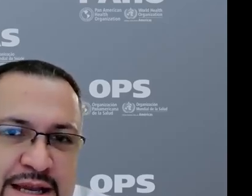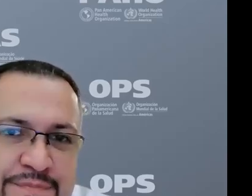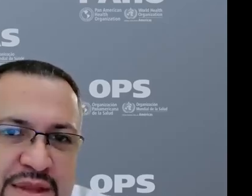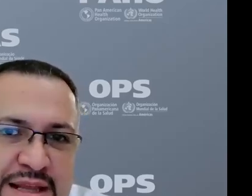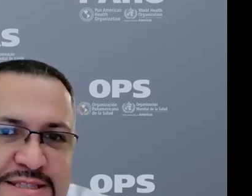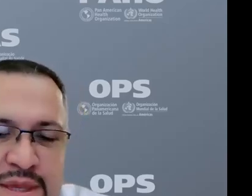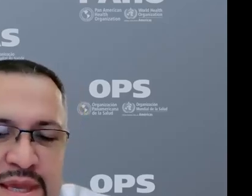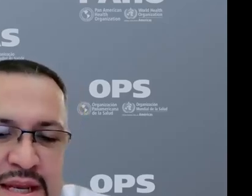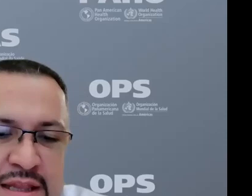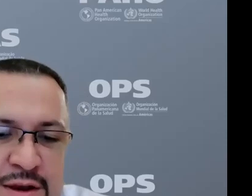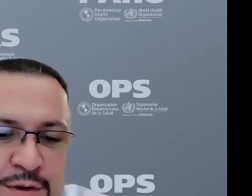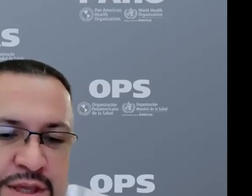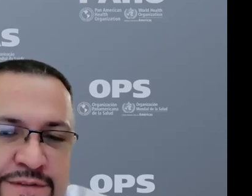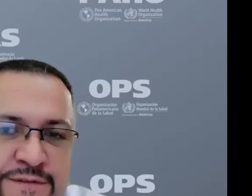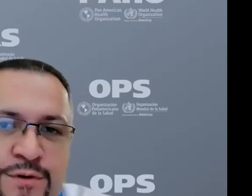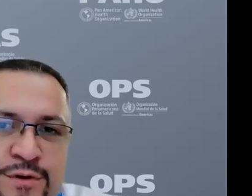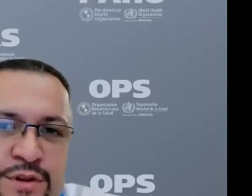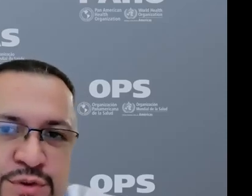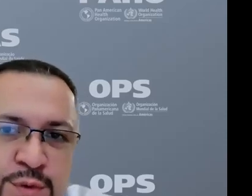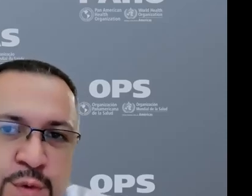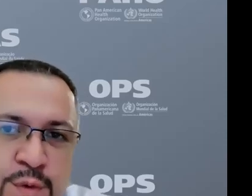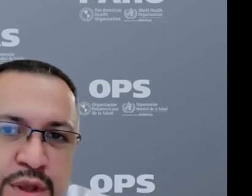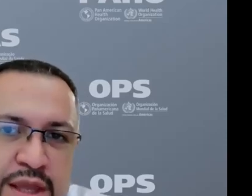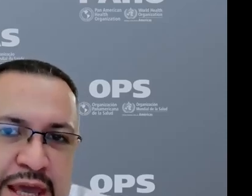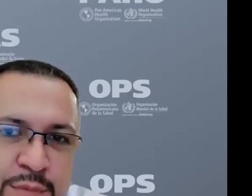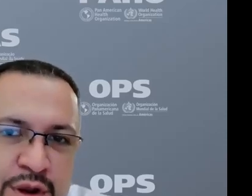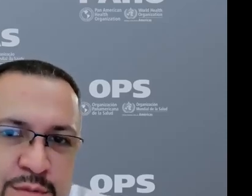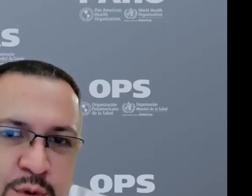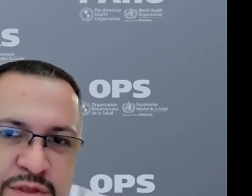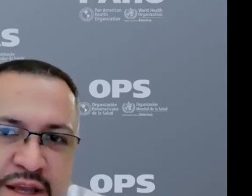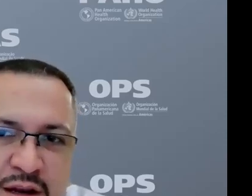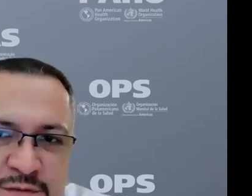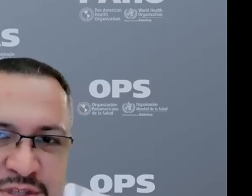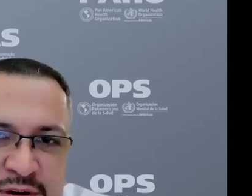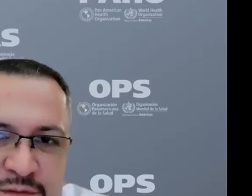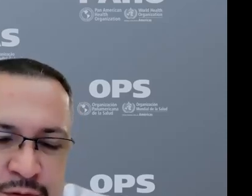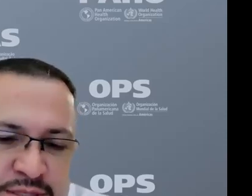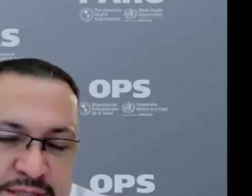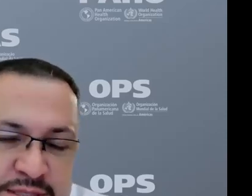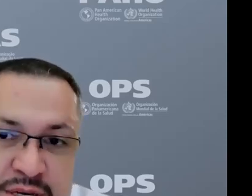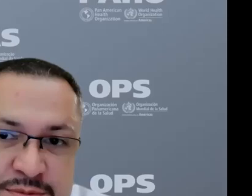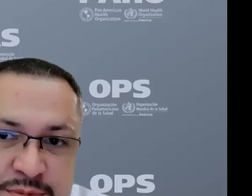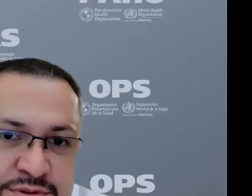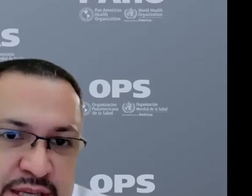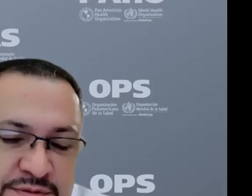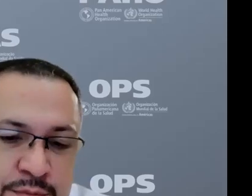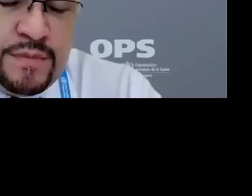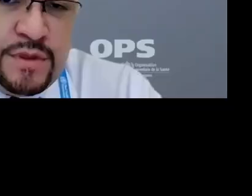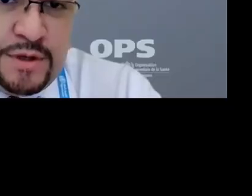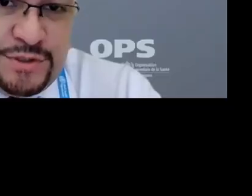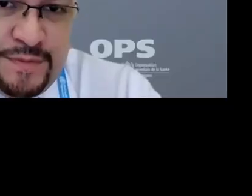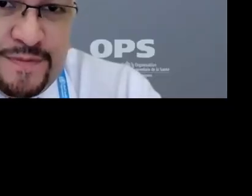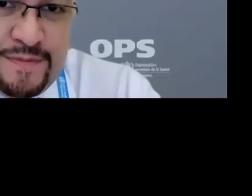Please, let's begin. I'll now give the floor to Harbou, Technical Officer for Disaster Risk Management and Resilience